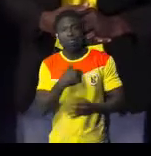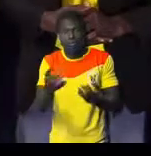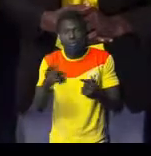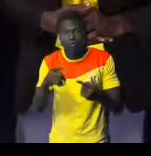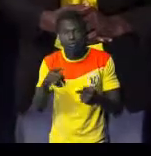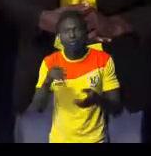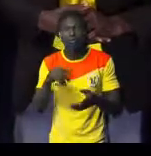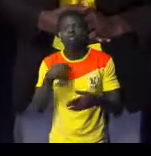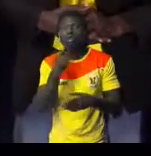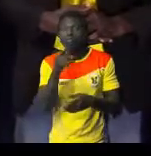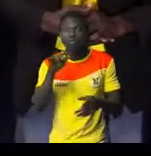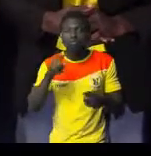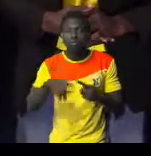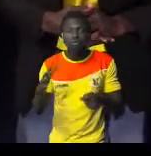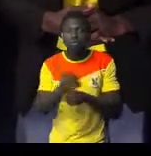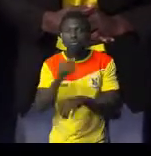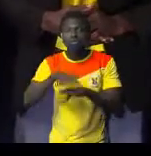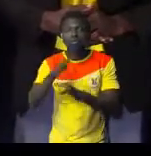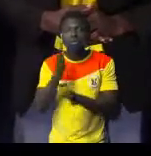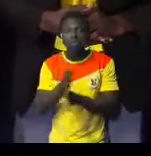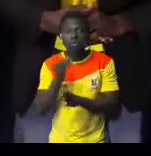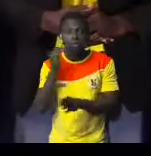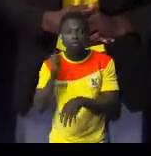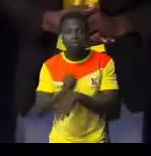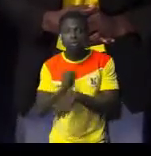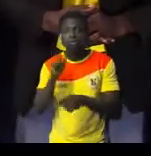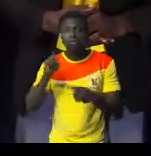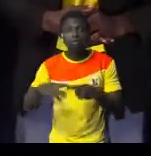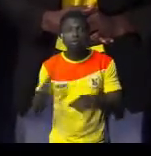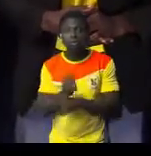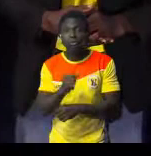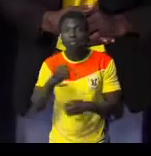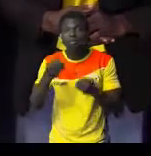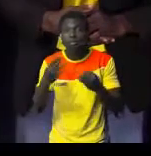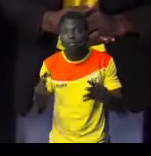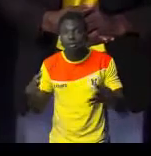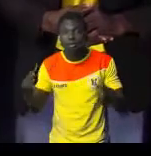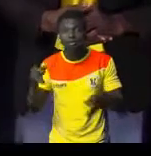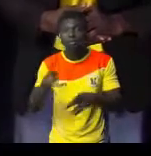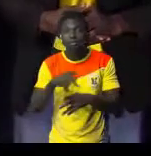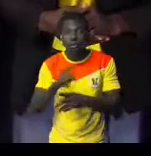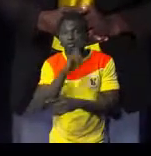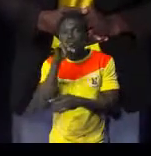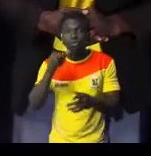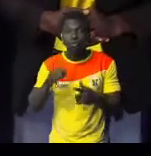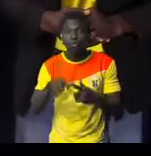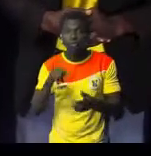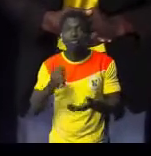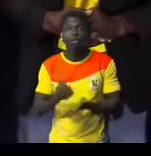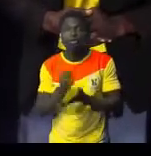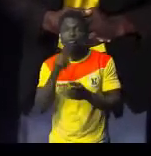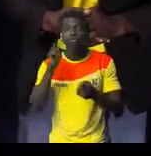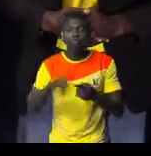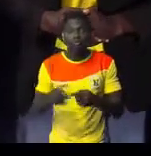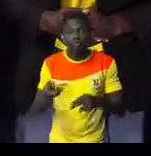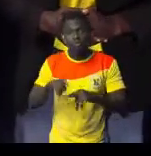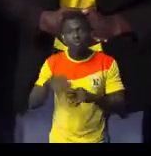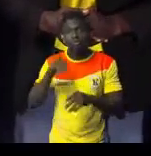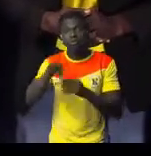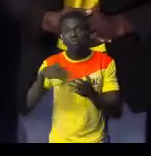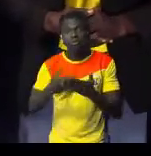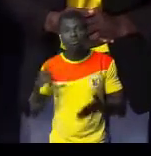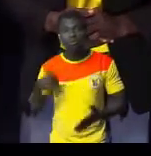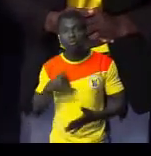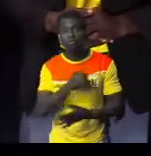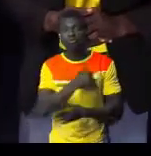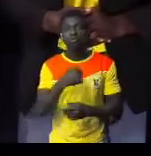bit.ly/LASUBEB lesson 59. We want to urge you to take the online assessment. There you will find a lot of challenging practice questions that will help you to improve your skills in all that